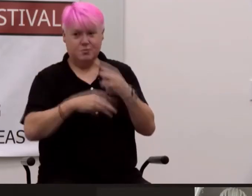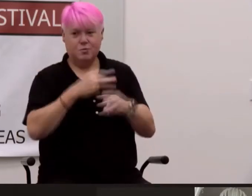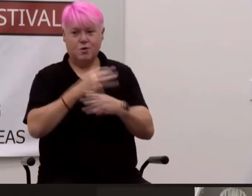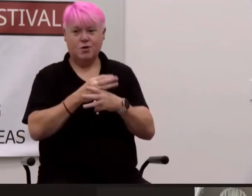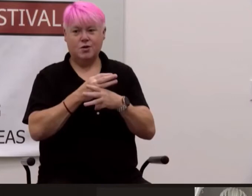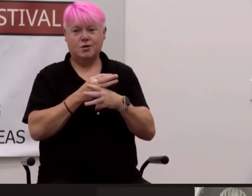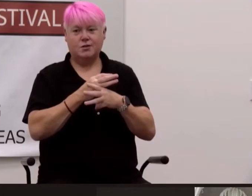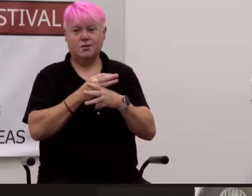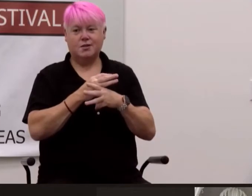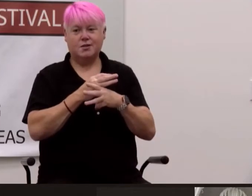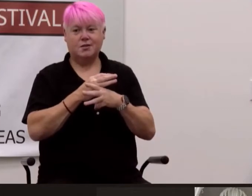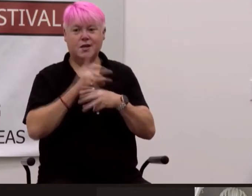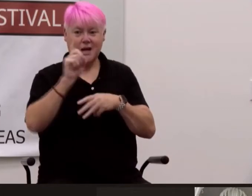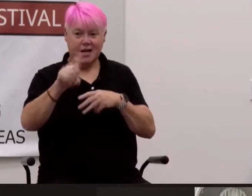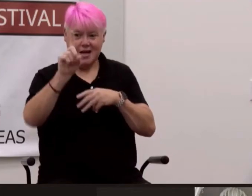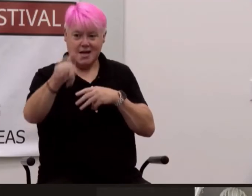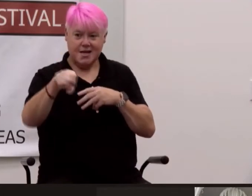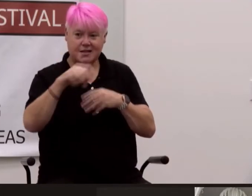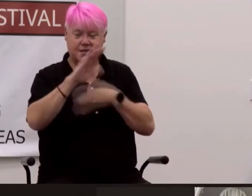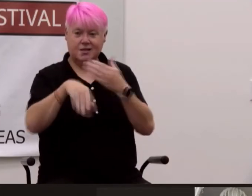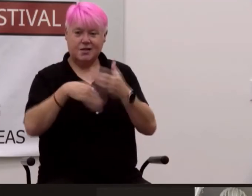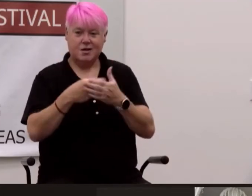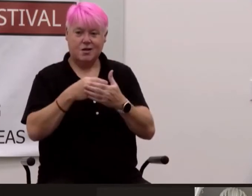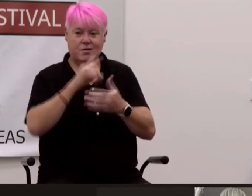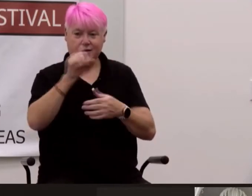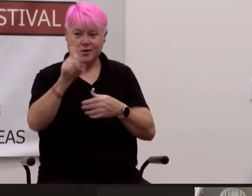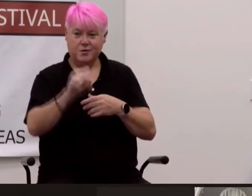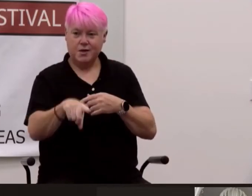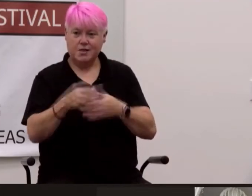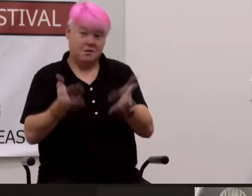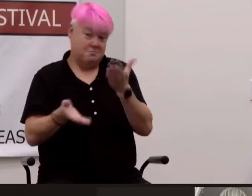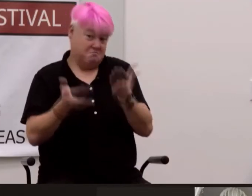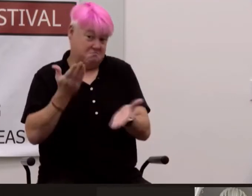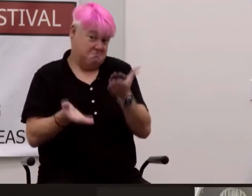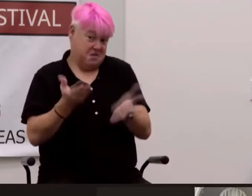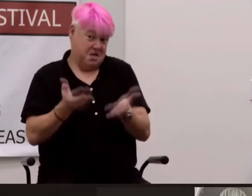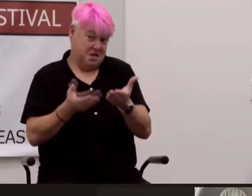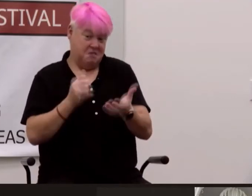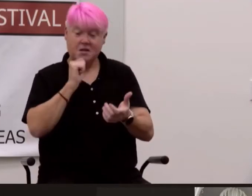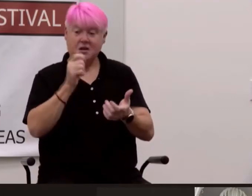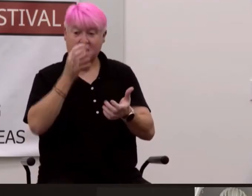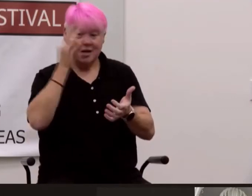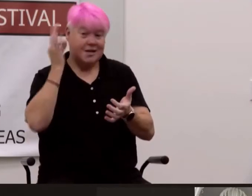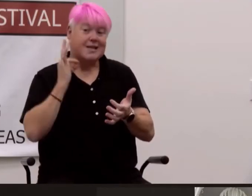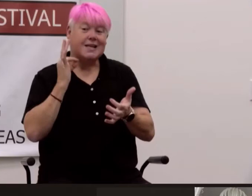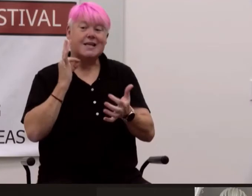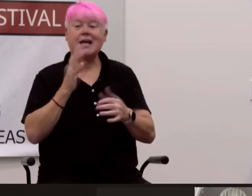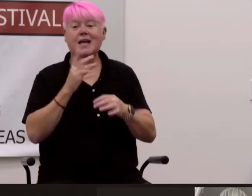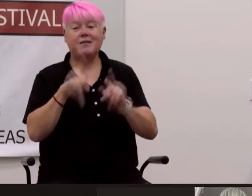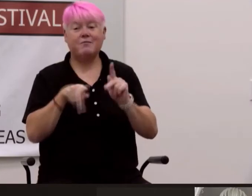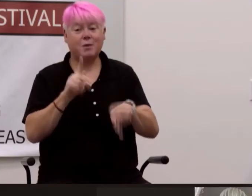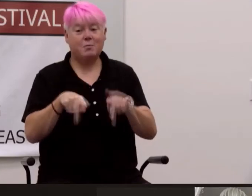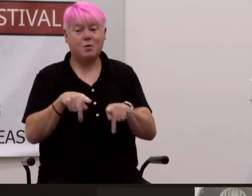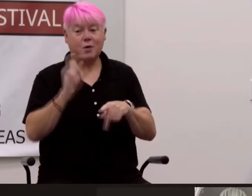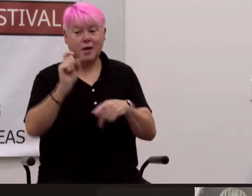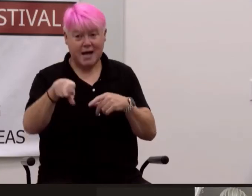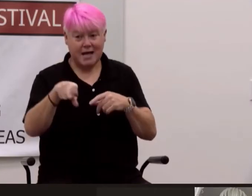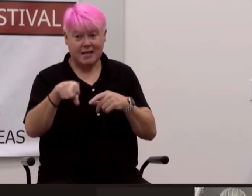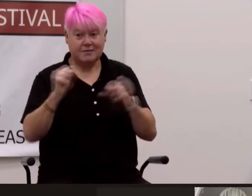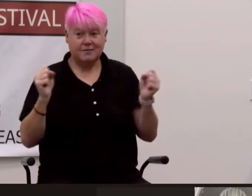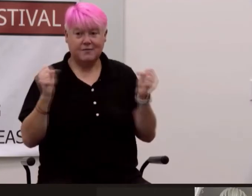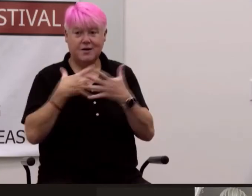would ask all the questions that maybe other non-Indigenous people are too afraid to ask for fear